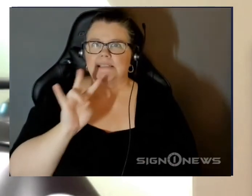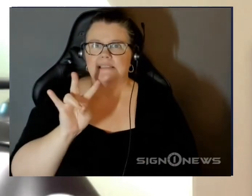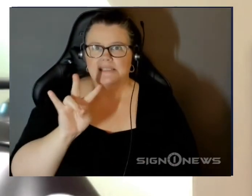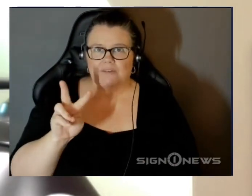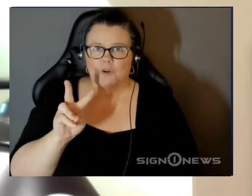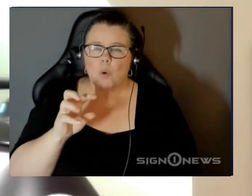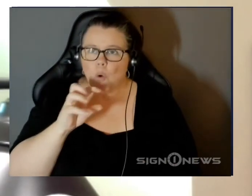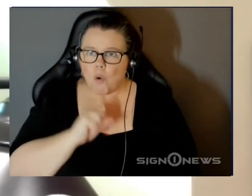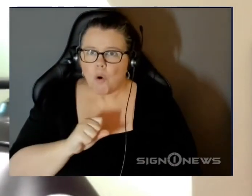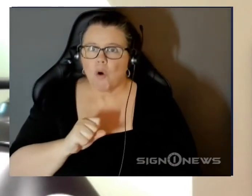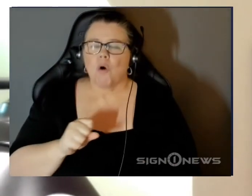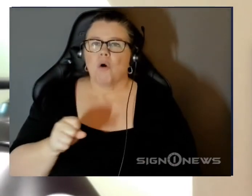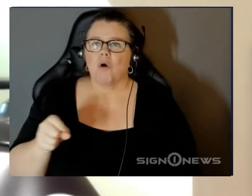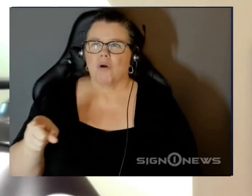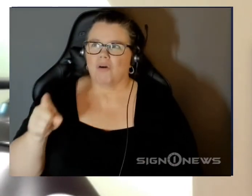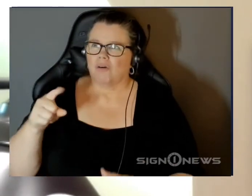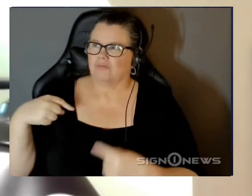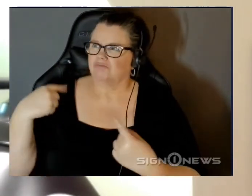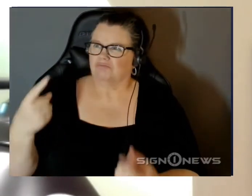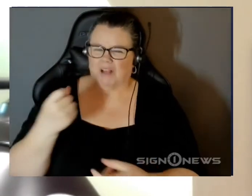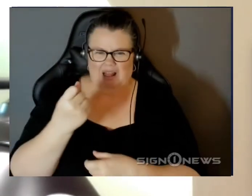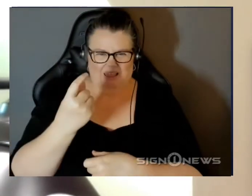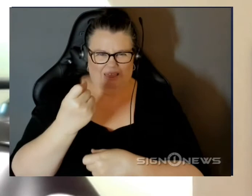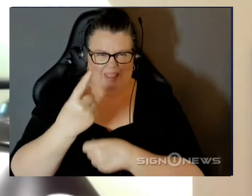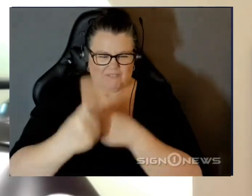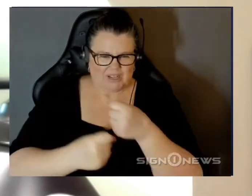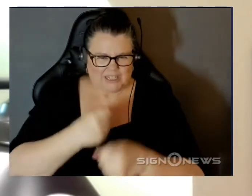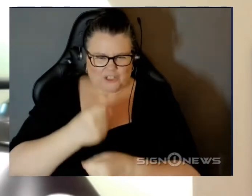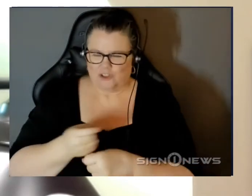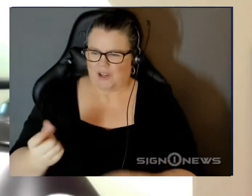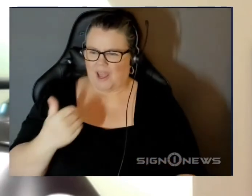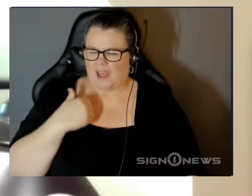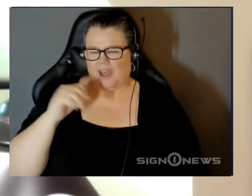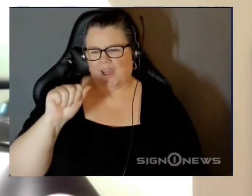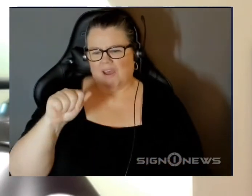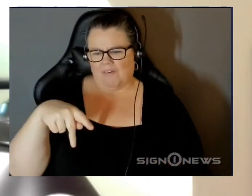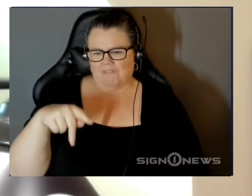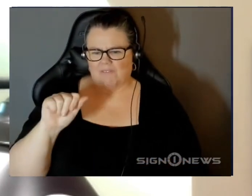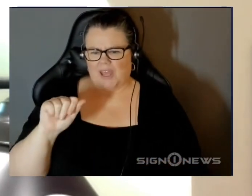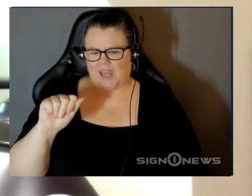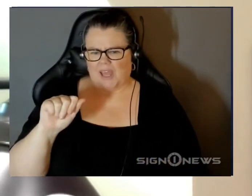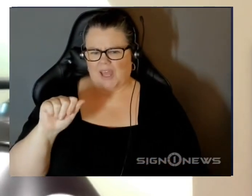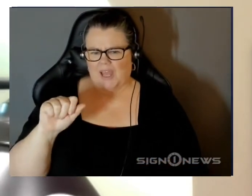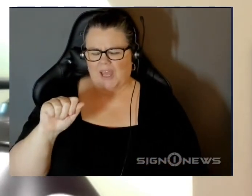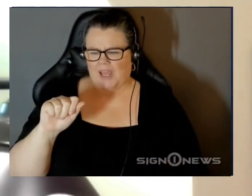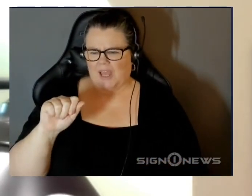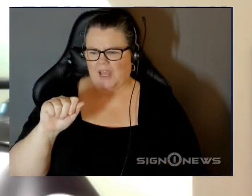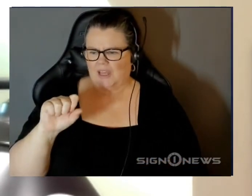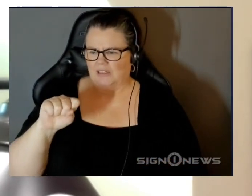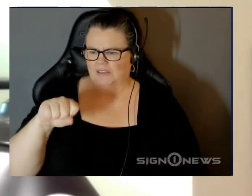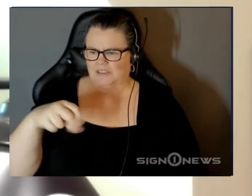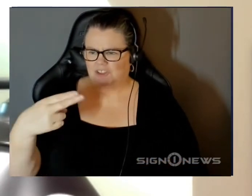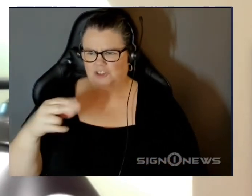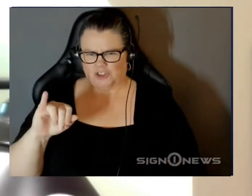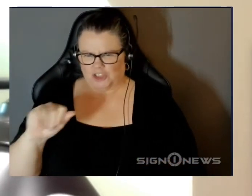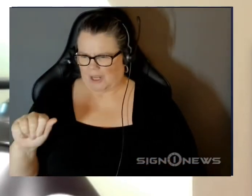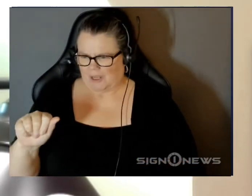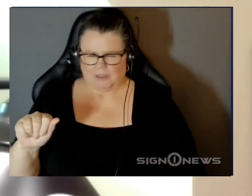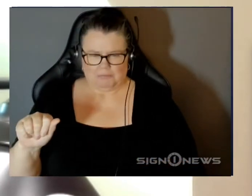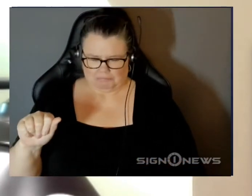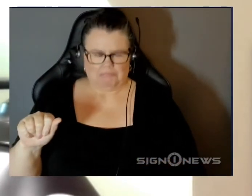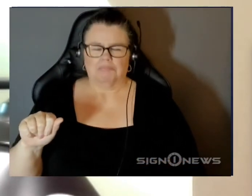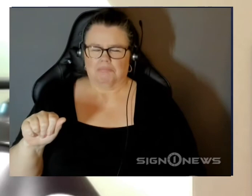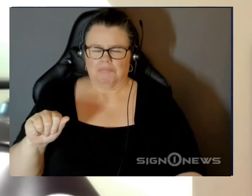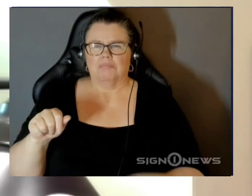had aphasia for 11 years, and she really needed communication support in the form of one of her two daughters who she could